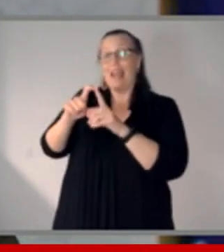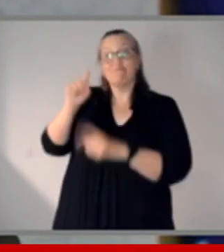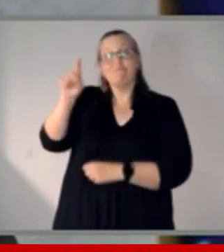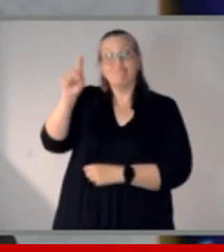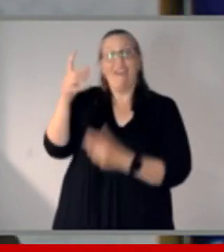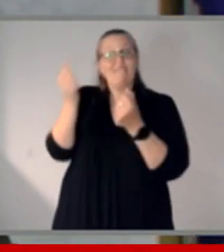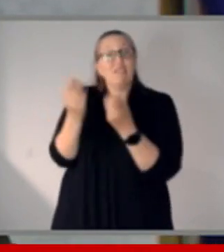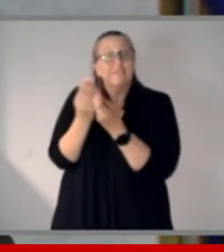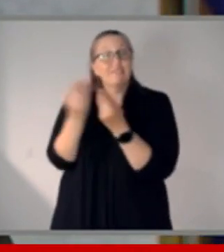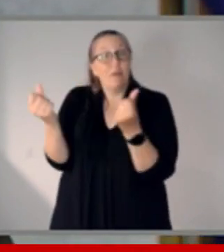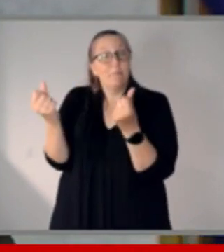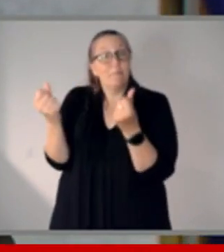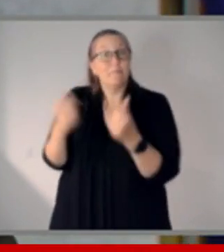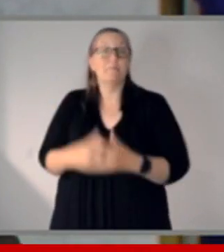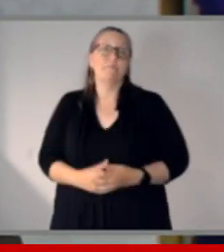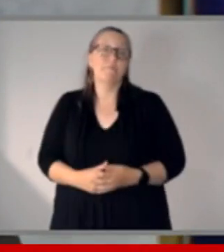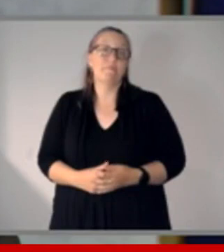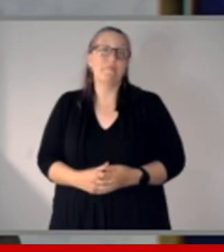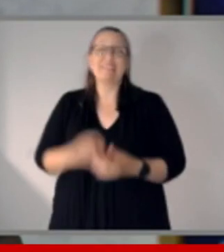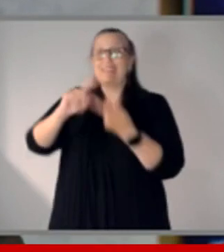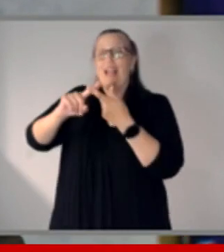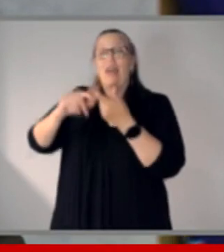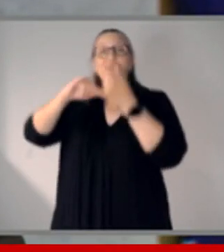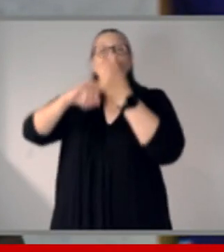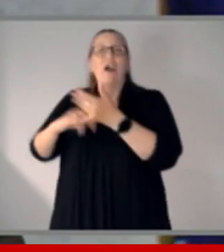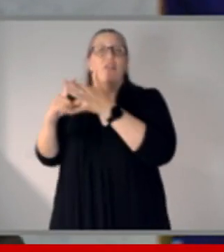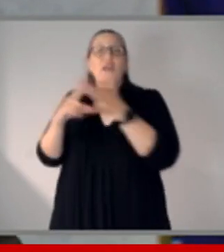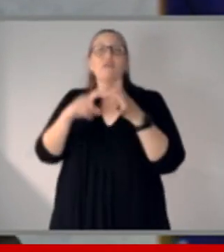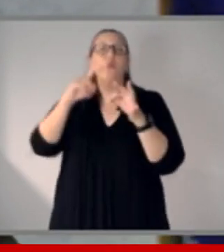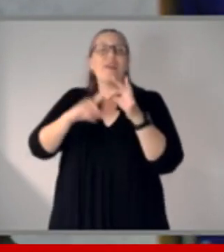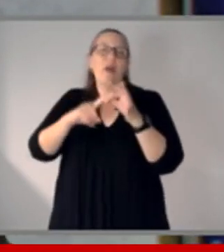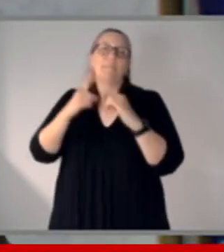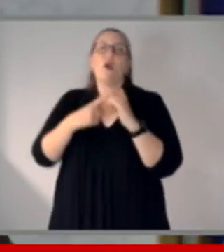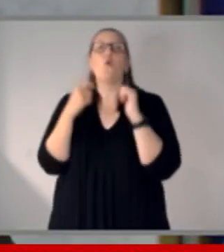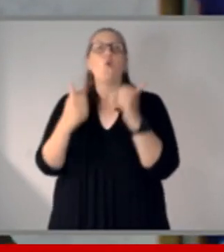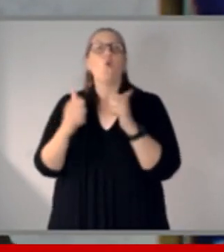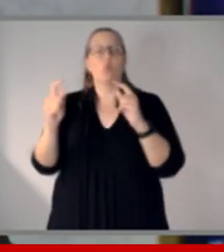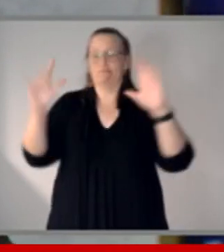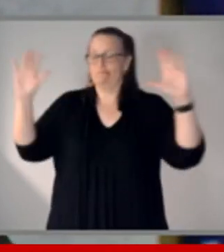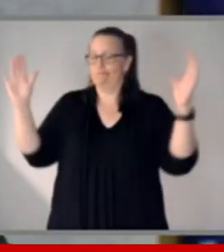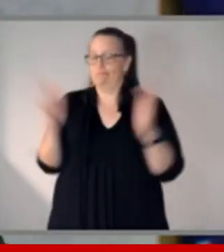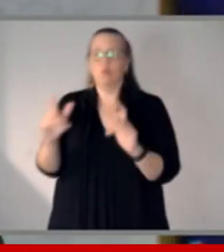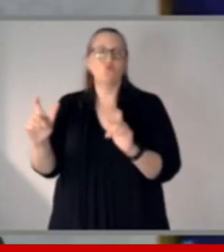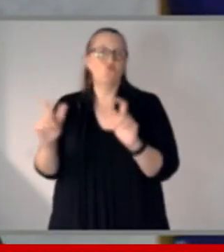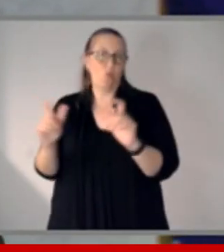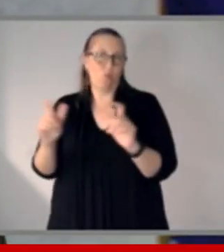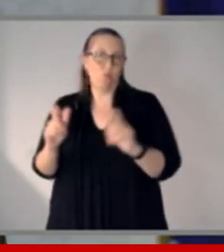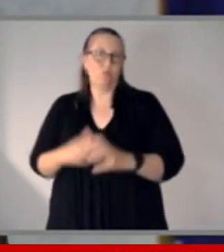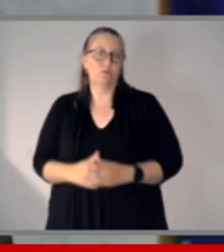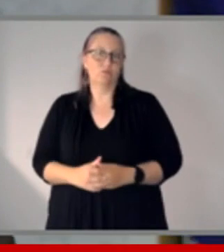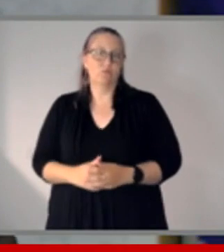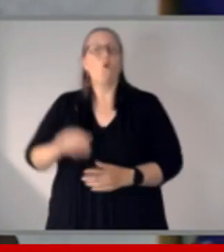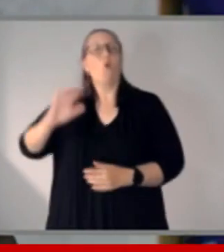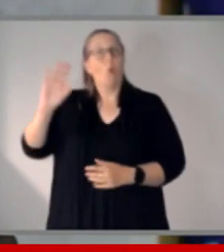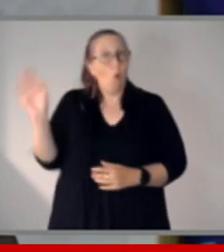Queensland, but that is definitely under control. Most of those cases, in fact, almost all of them, are in quarantine for their